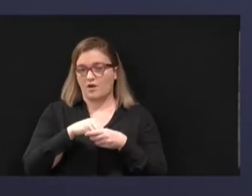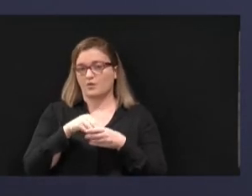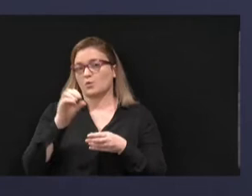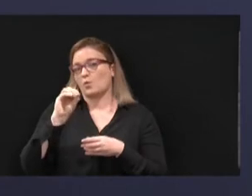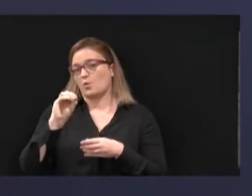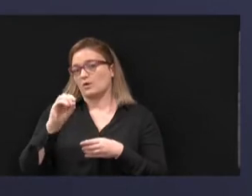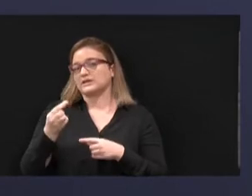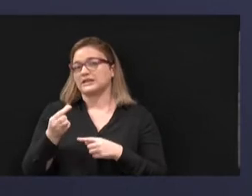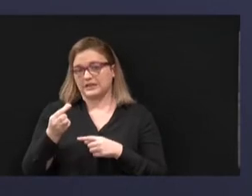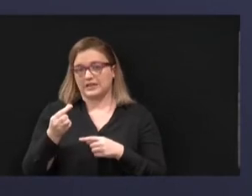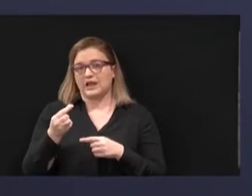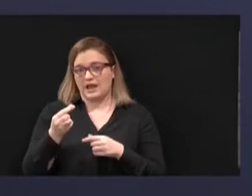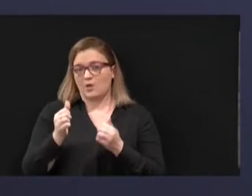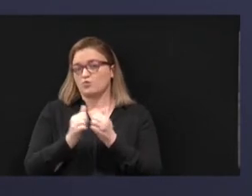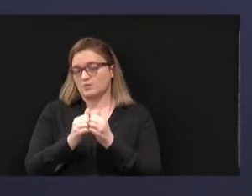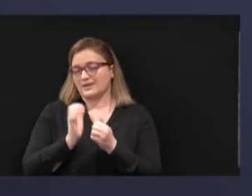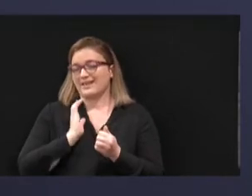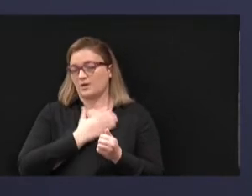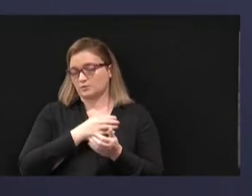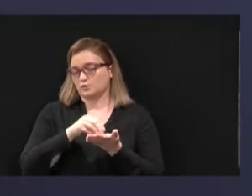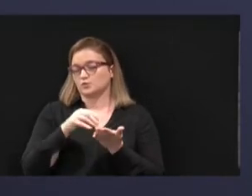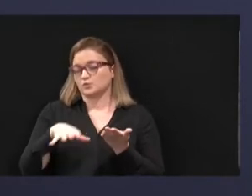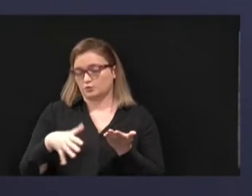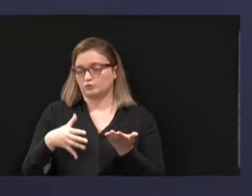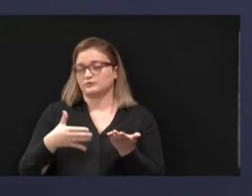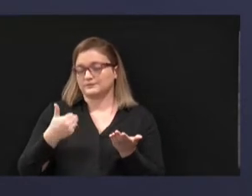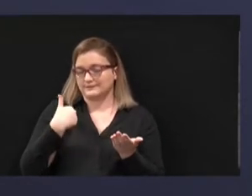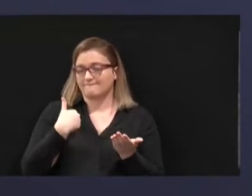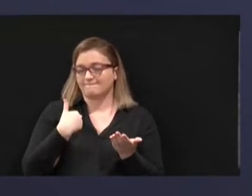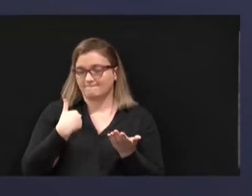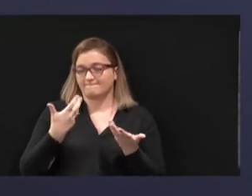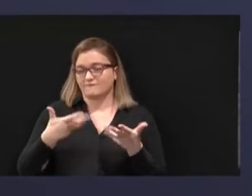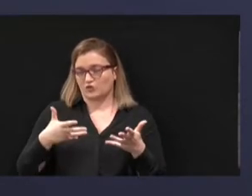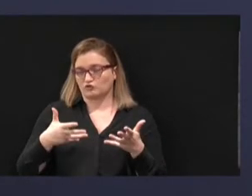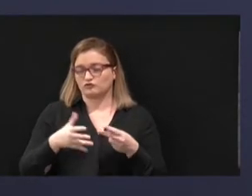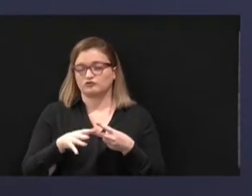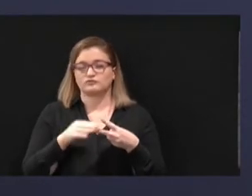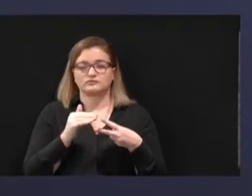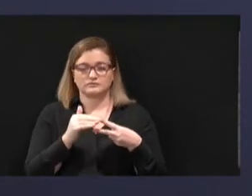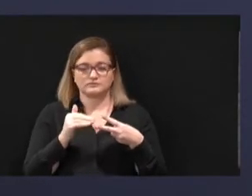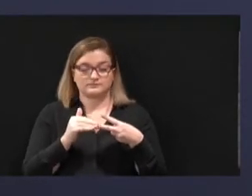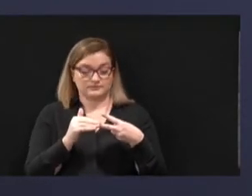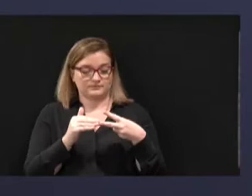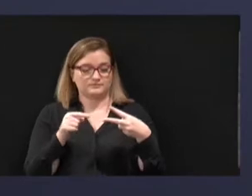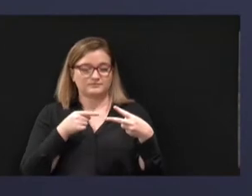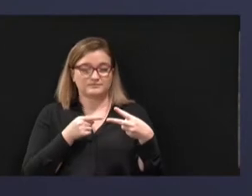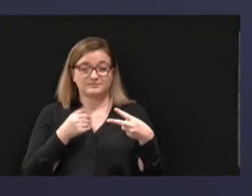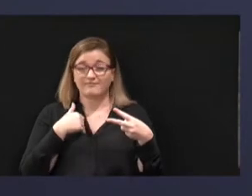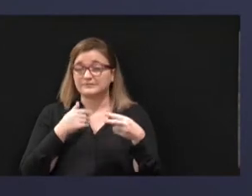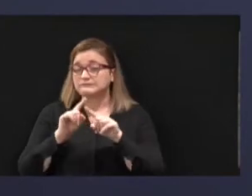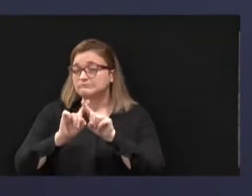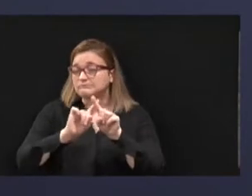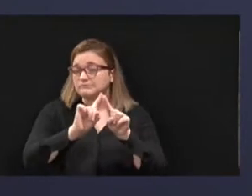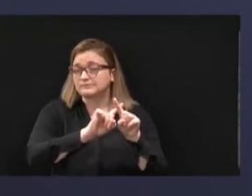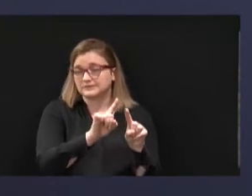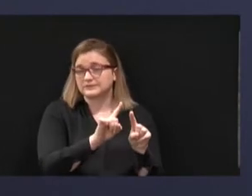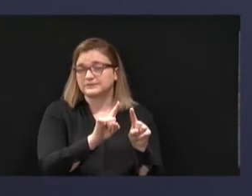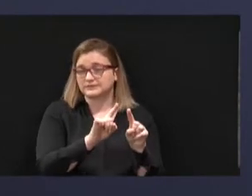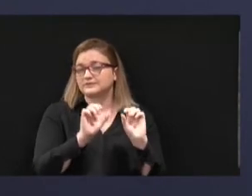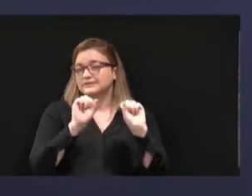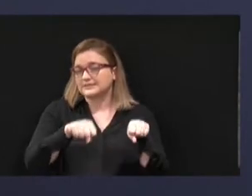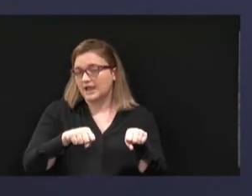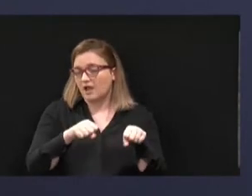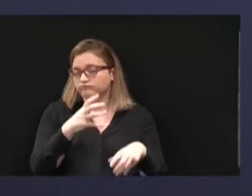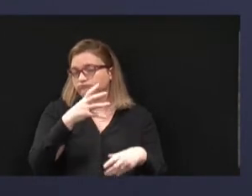standpoint, so that if you are teaching whole class, I'm going to give you some different ways to use Orton Gillingham